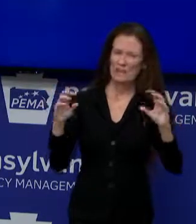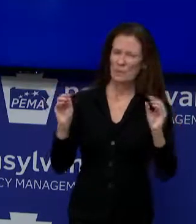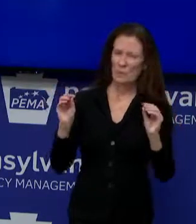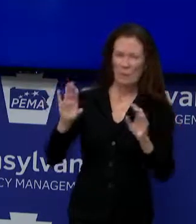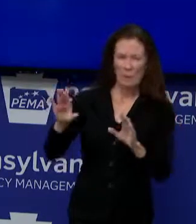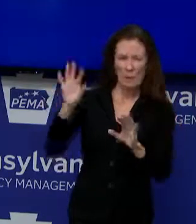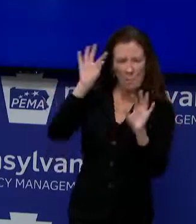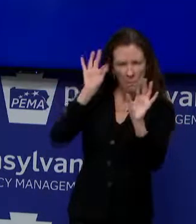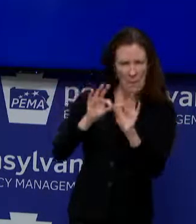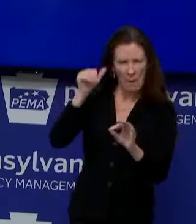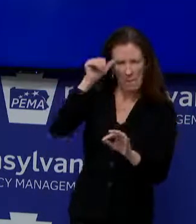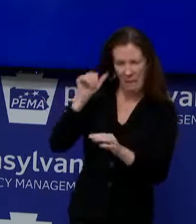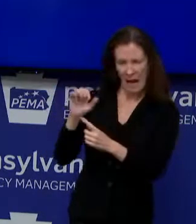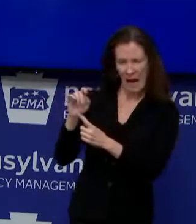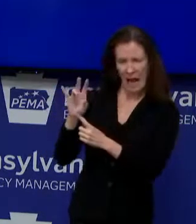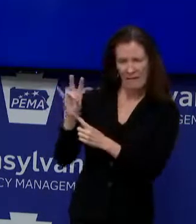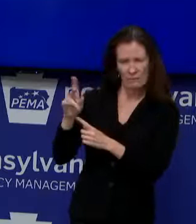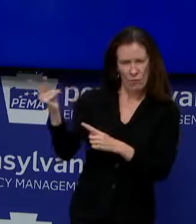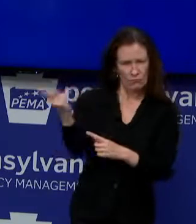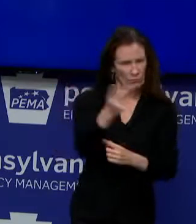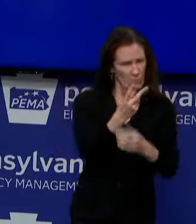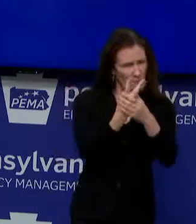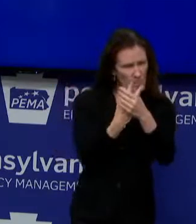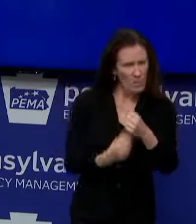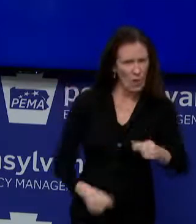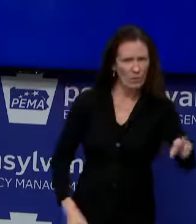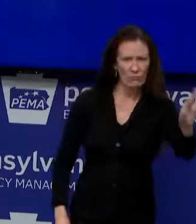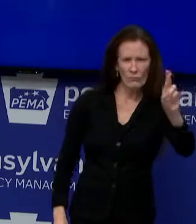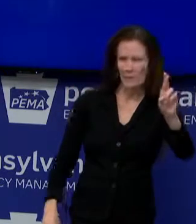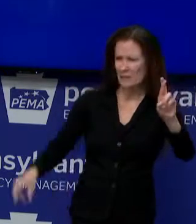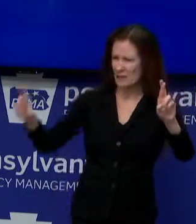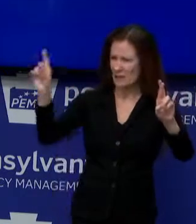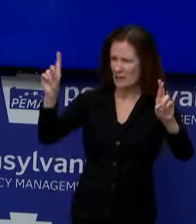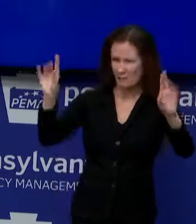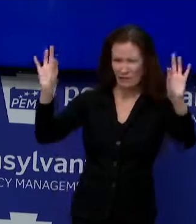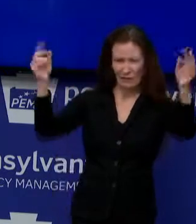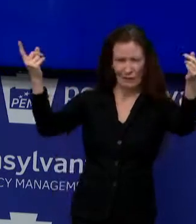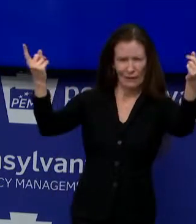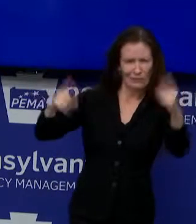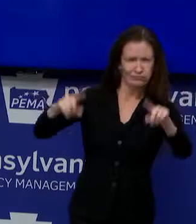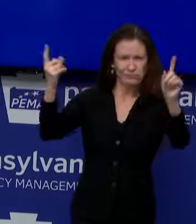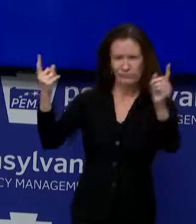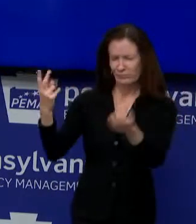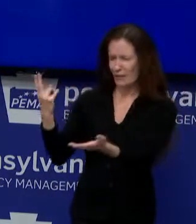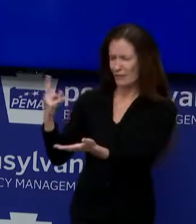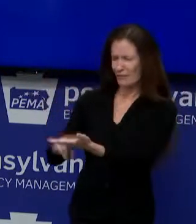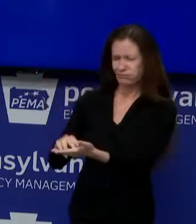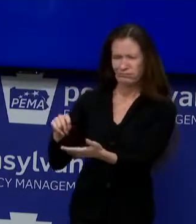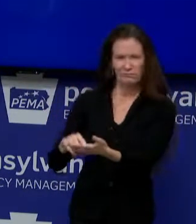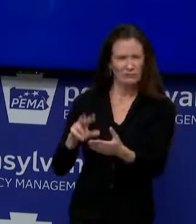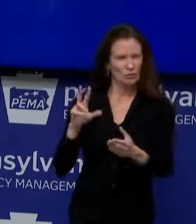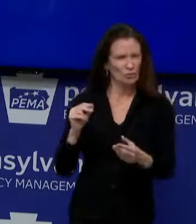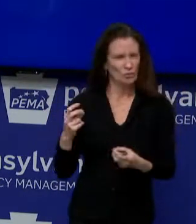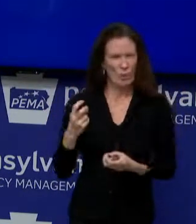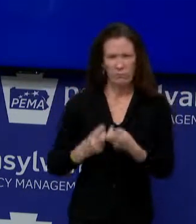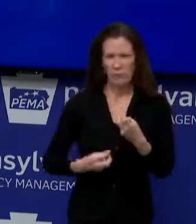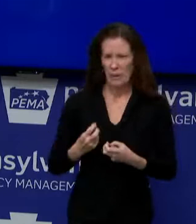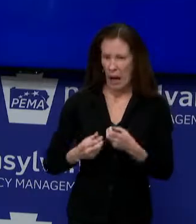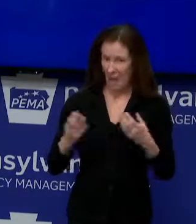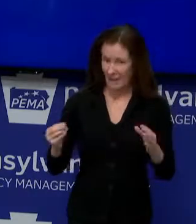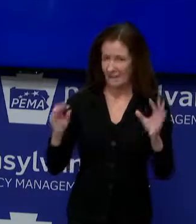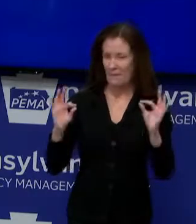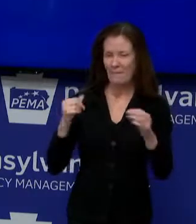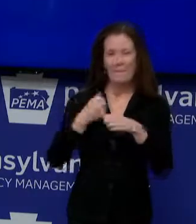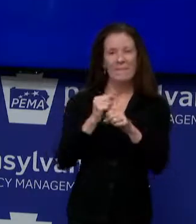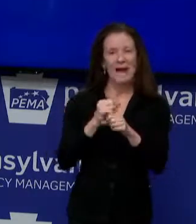was great. I signed it willingly because we moved forward in terms of making voting more